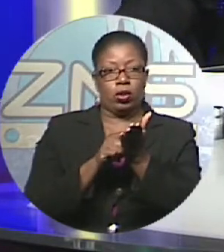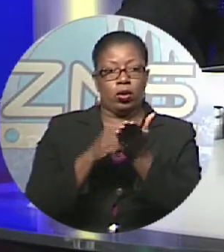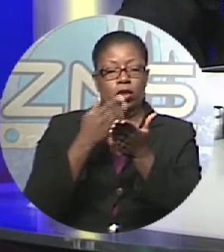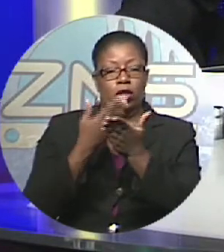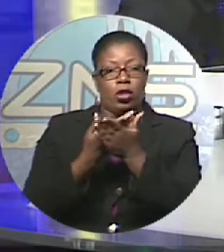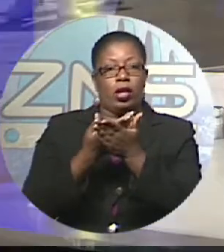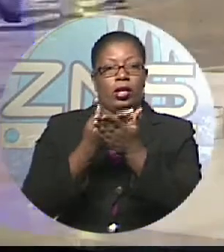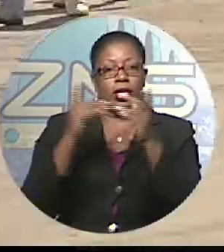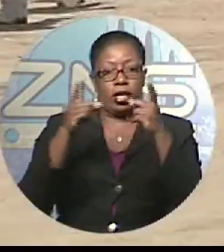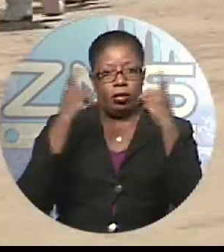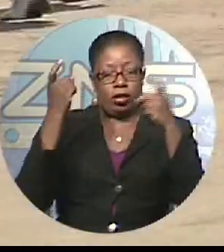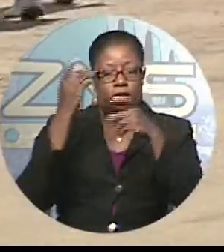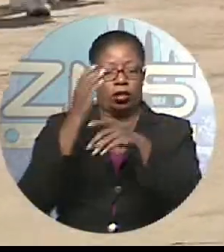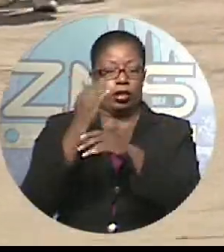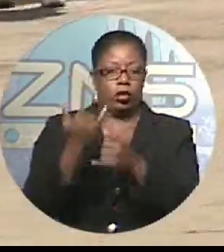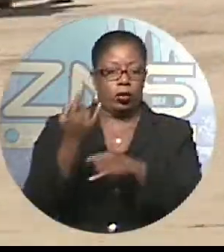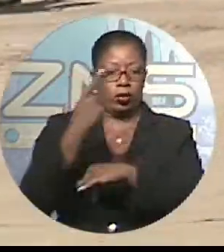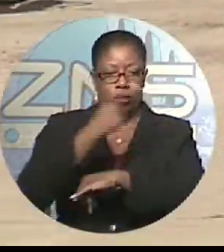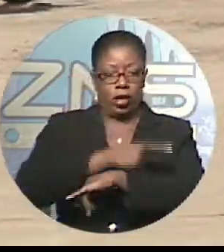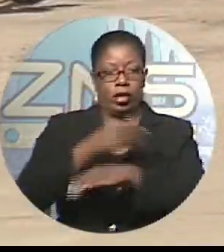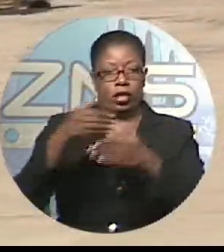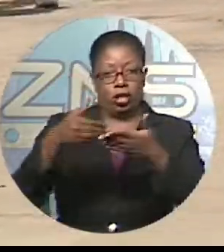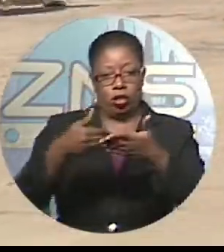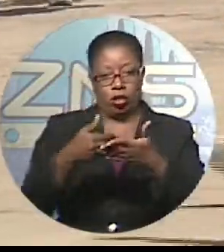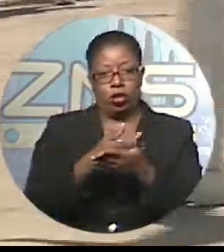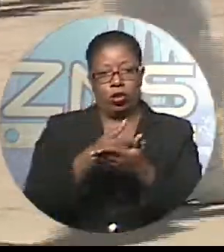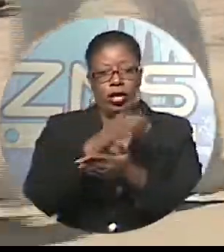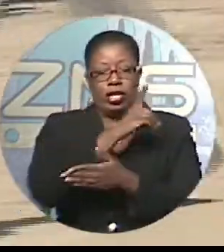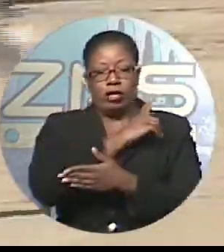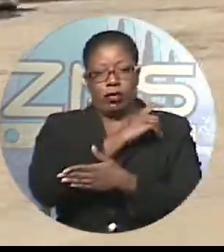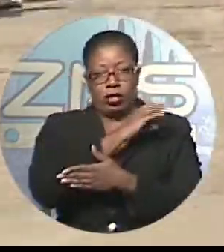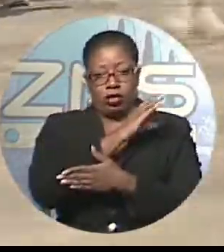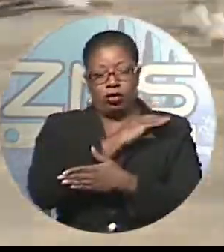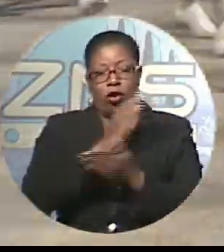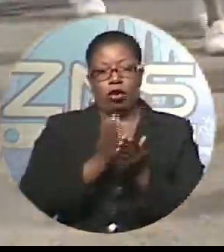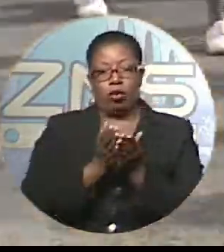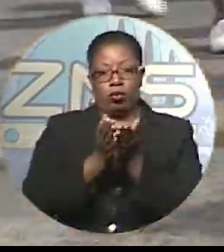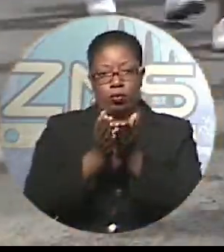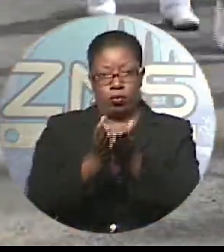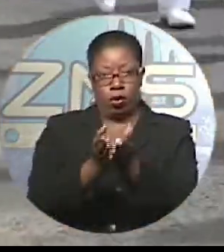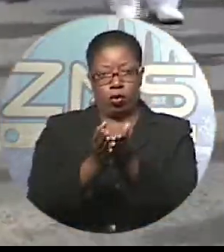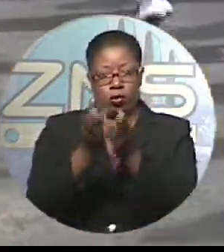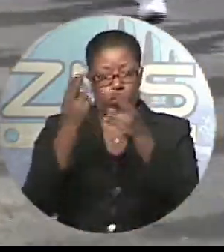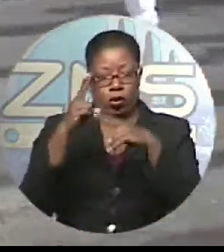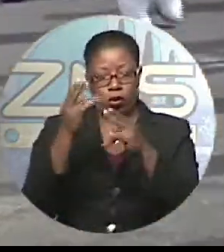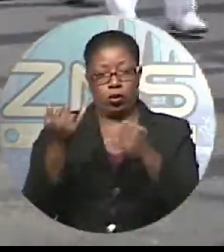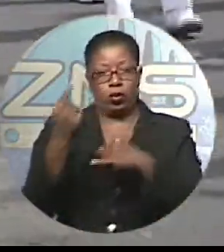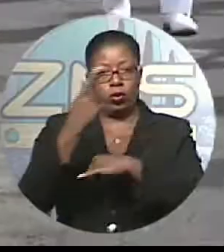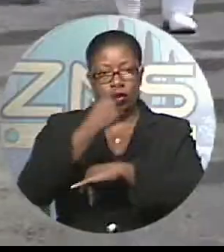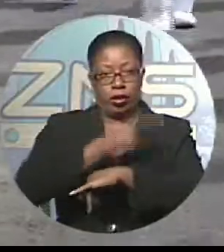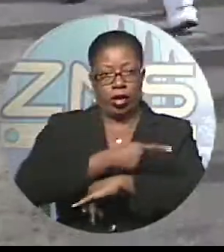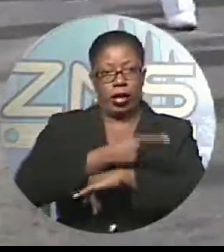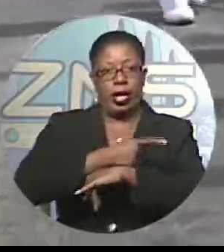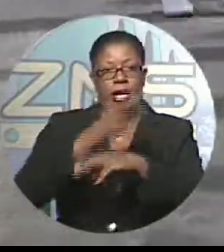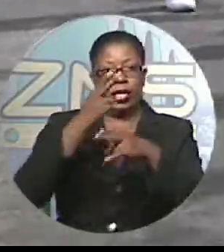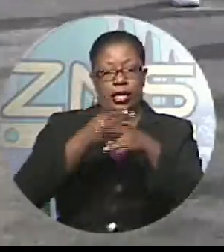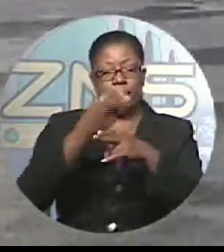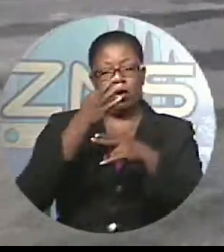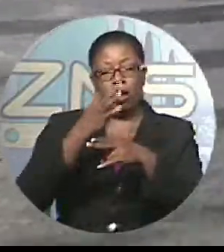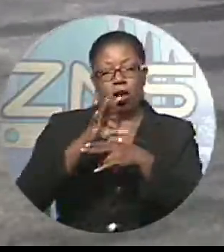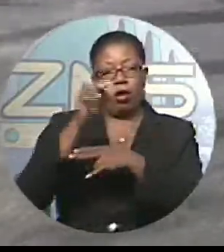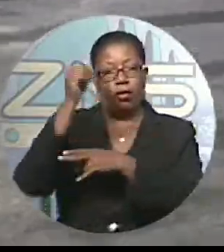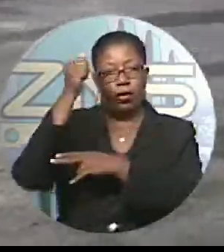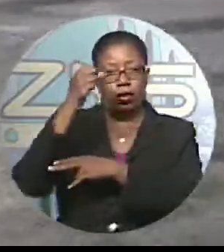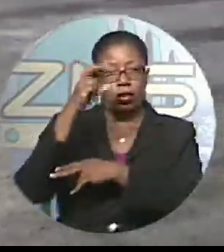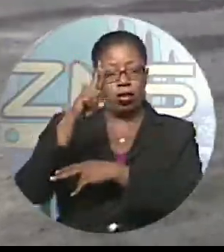celebration today as the newest Defense Force vessel was commissioned, honoring former Governor General His Excellency Arthur Hanna with the naming